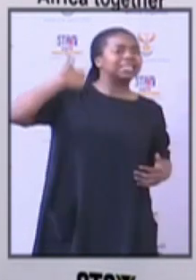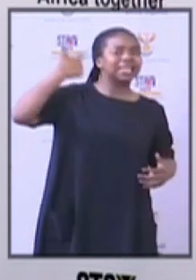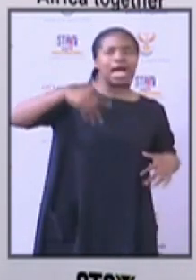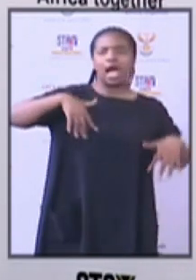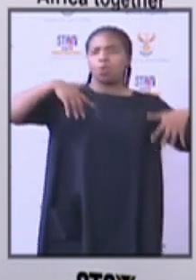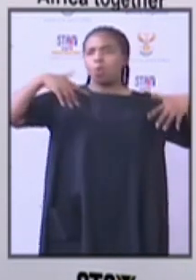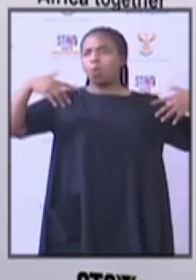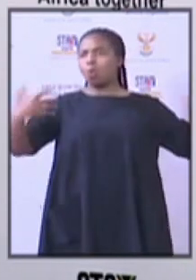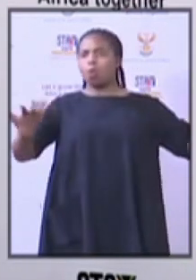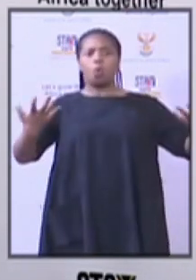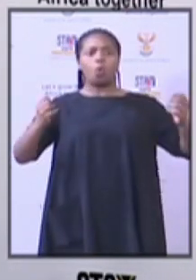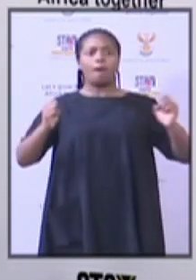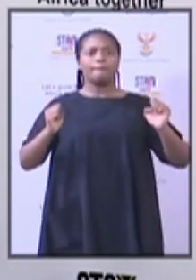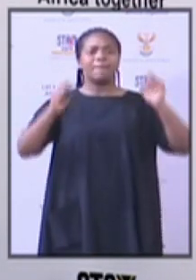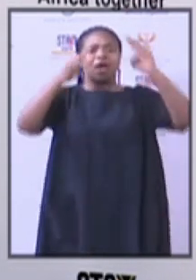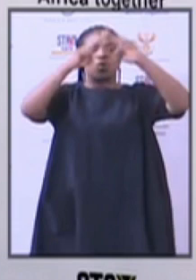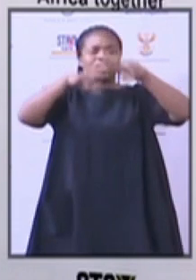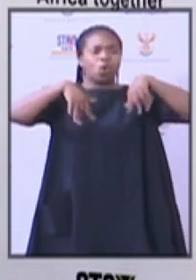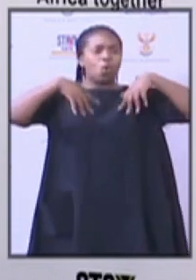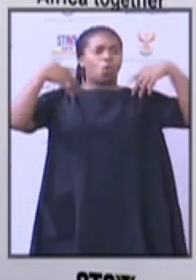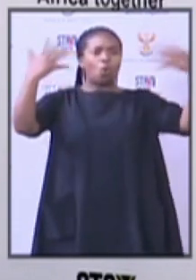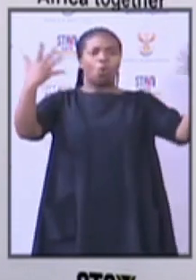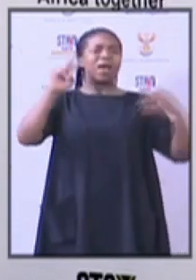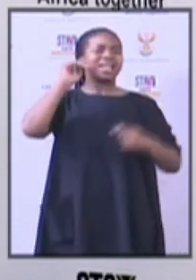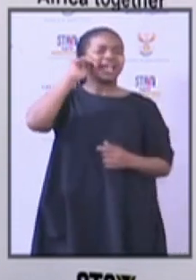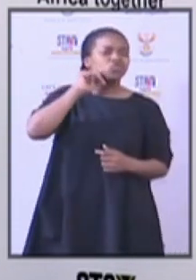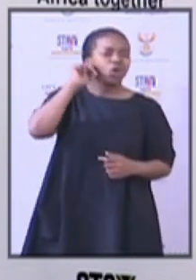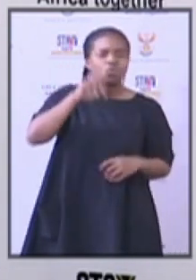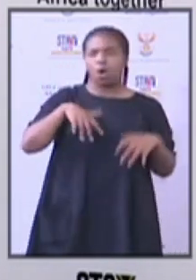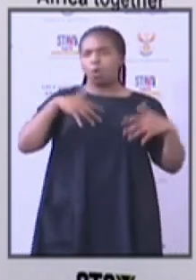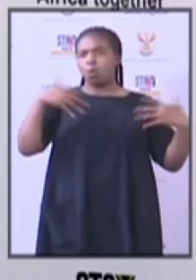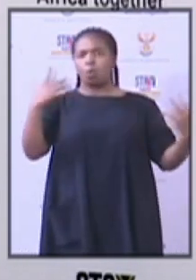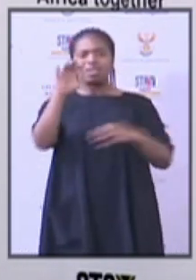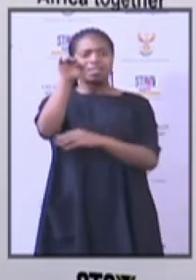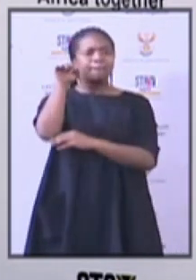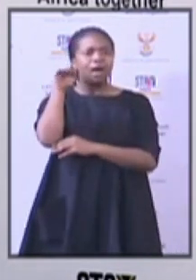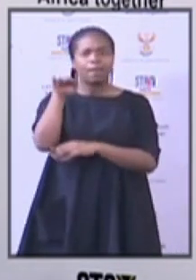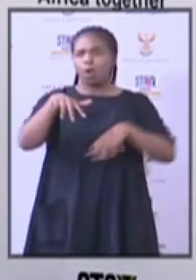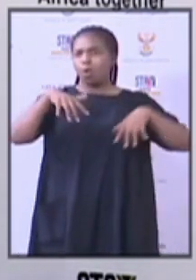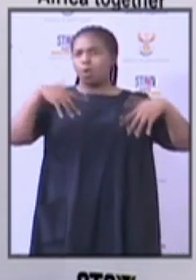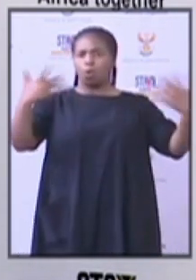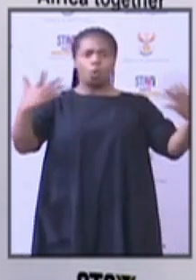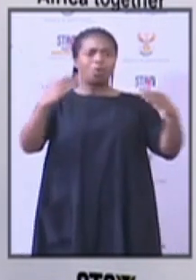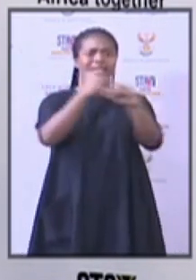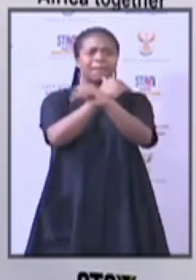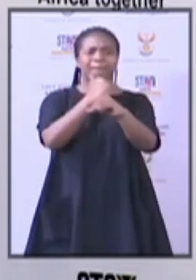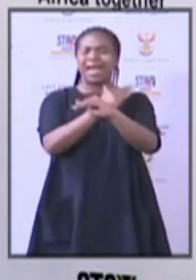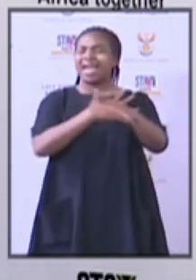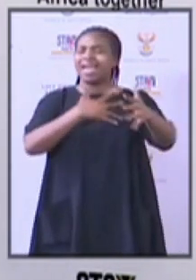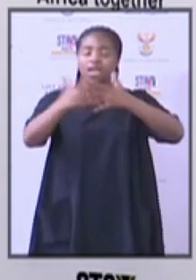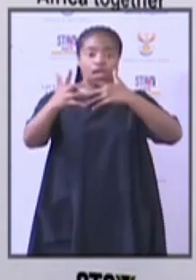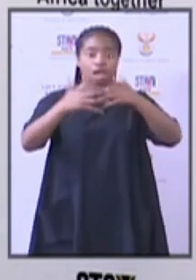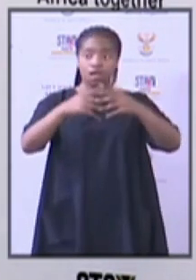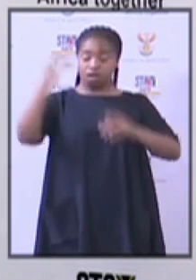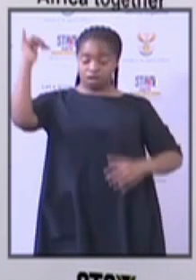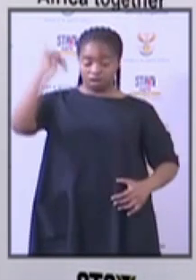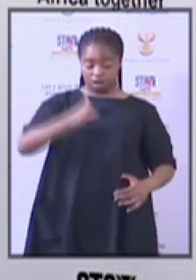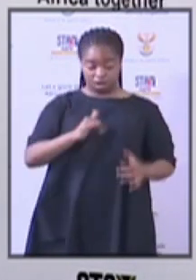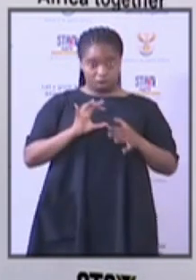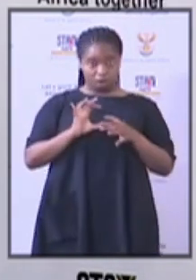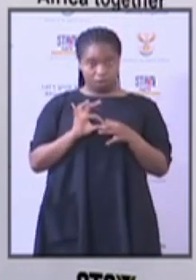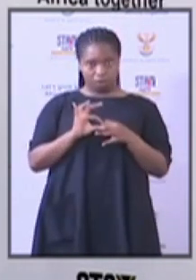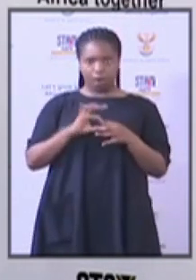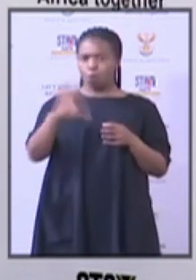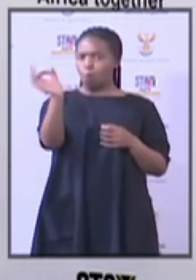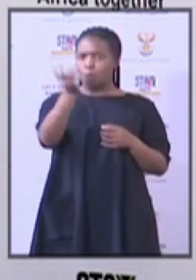in Lagos, or you are in Nairobi, or you are in Harare, or Lusaka, you want to come back home, they